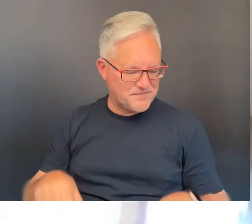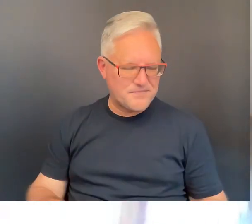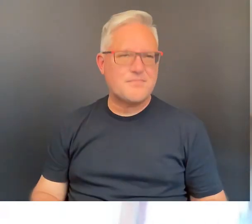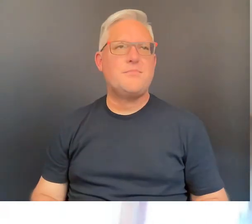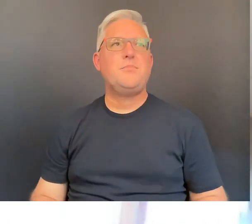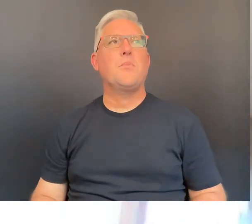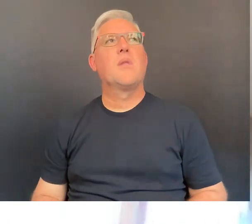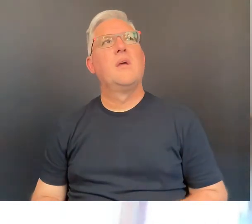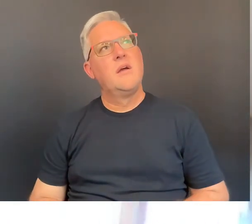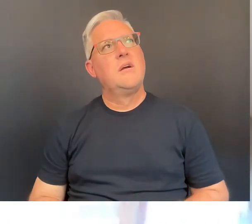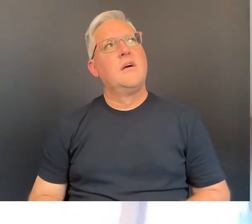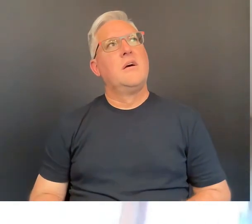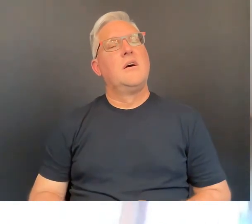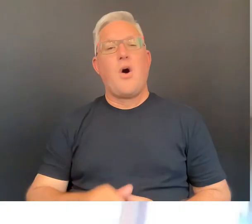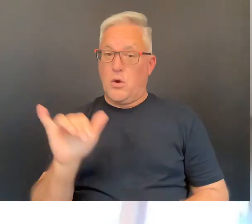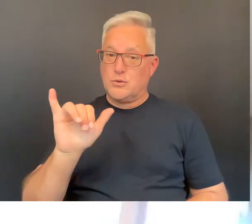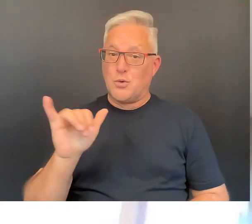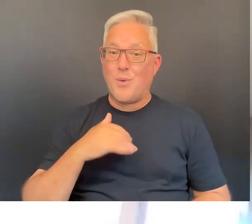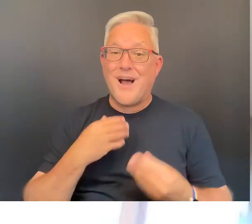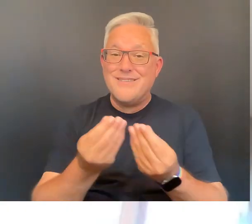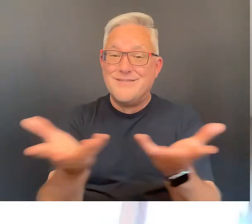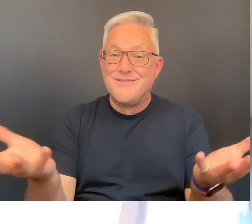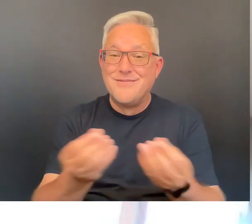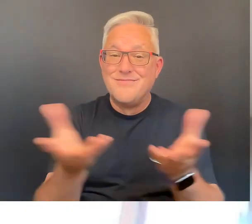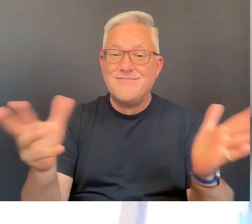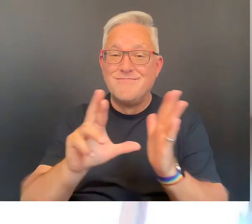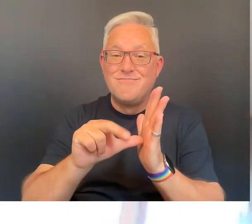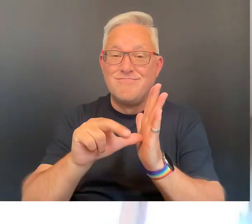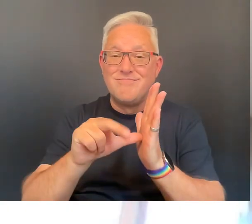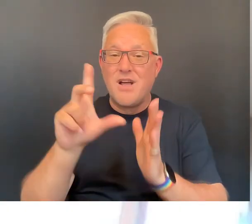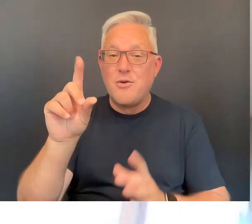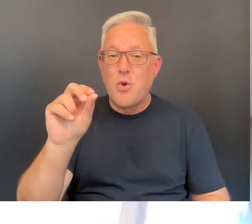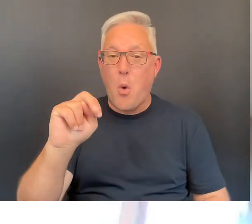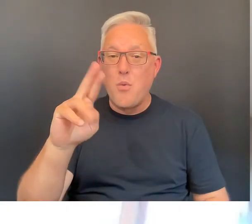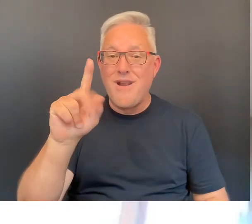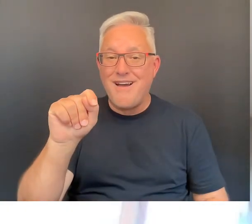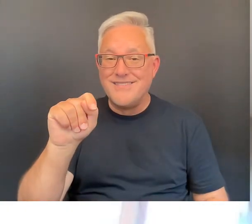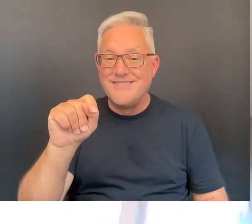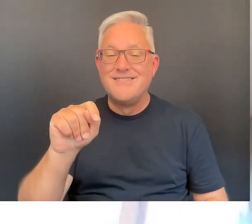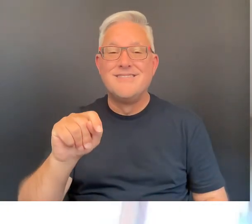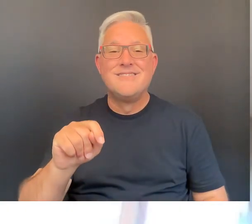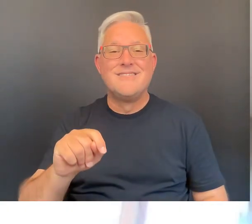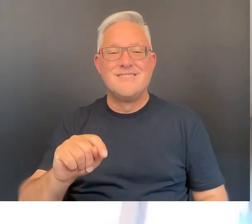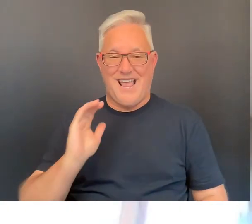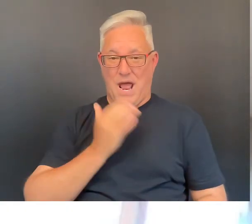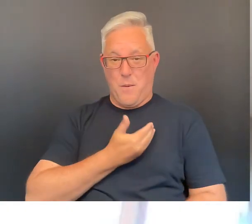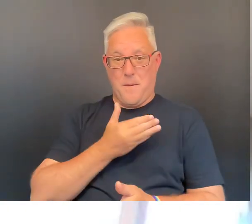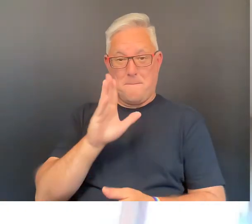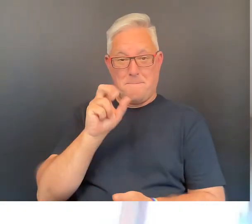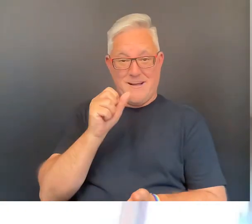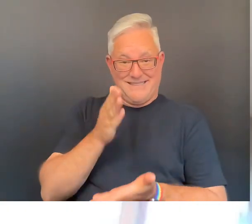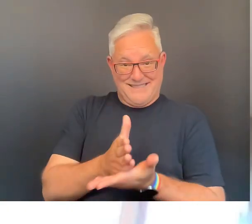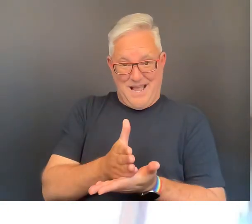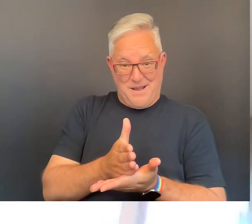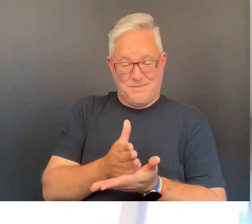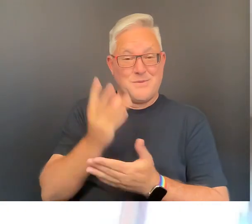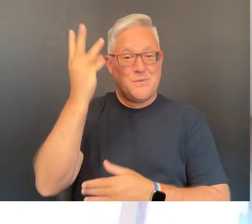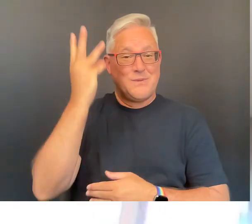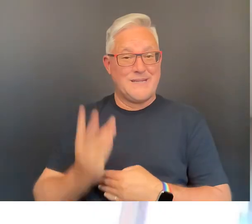Then that's also I serve donuts at our bus stop on Wednesday